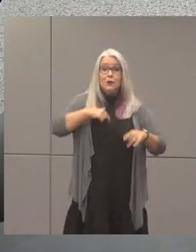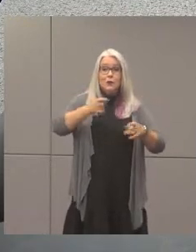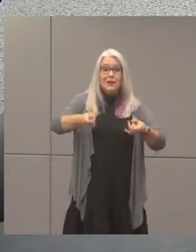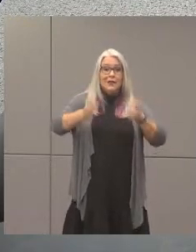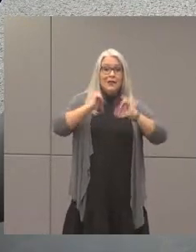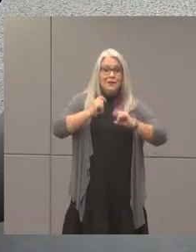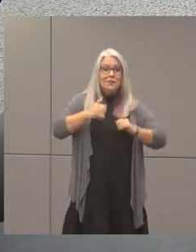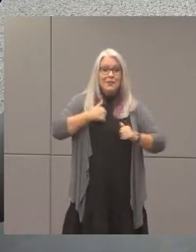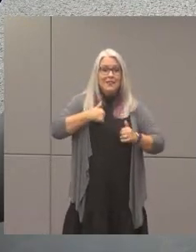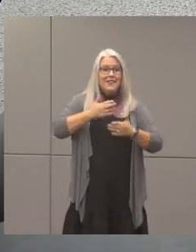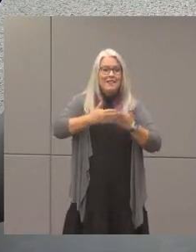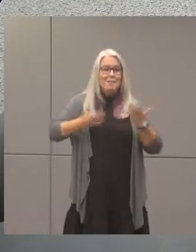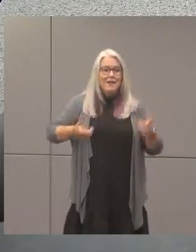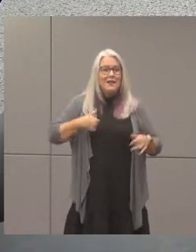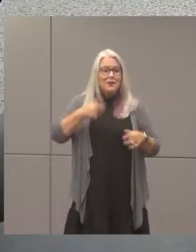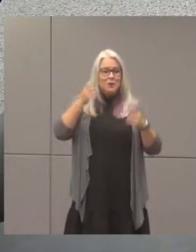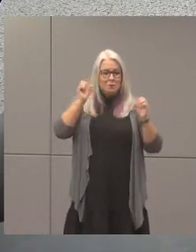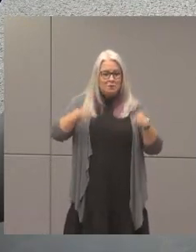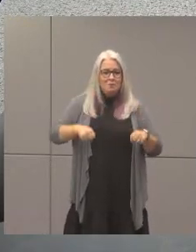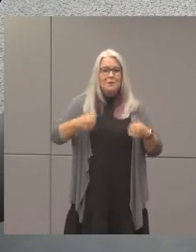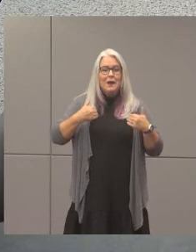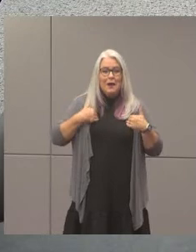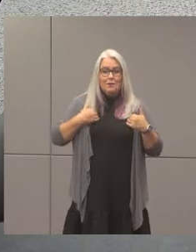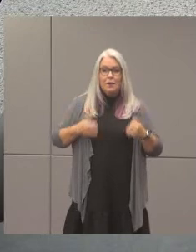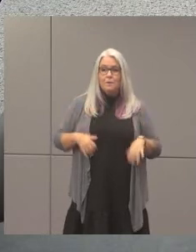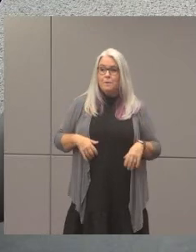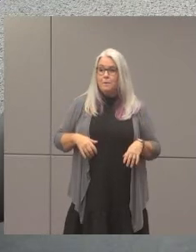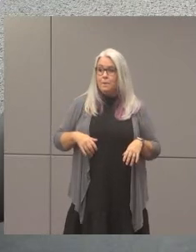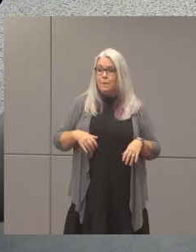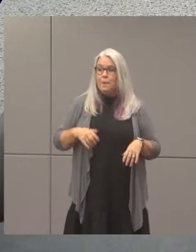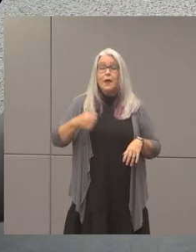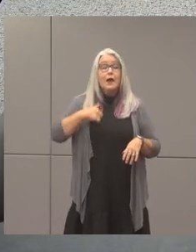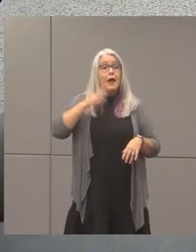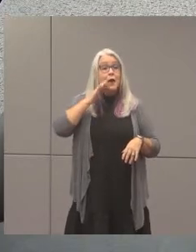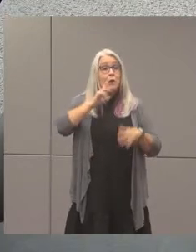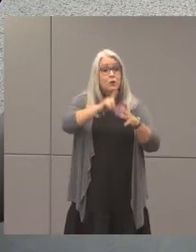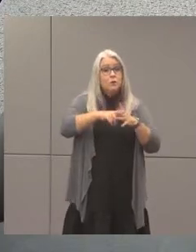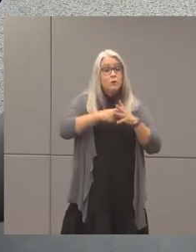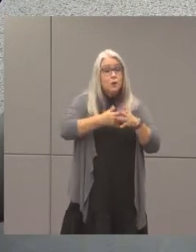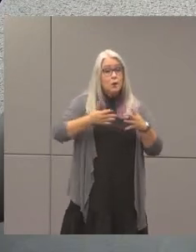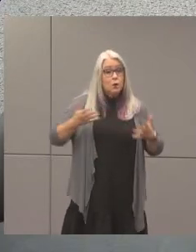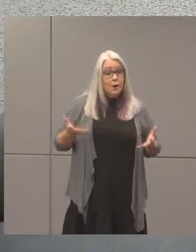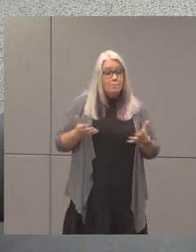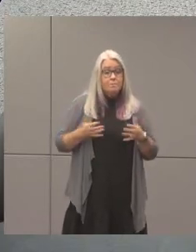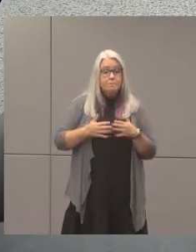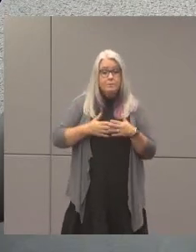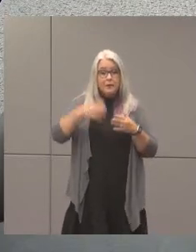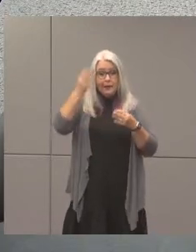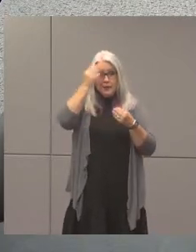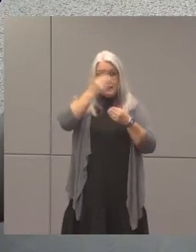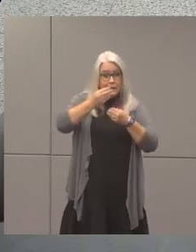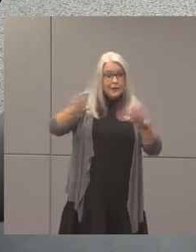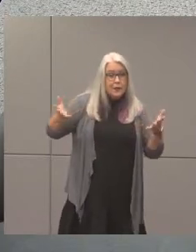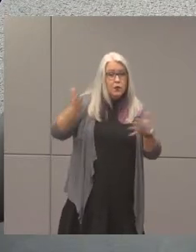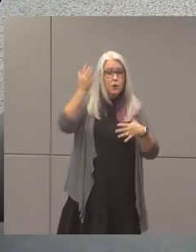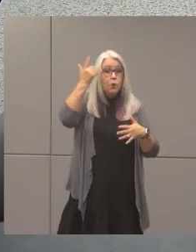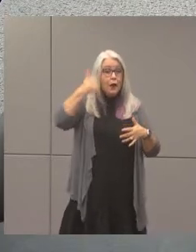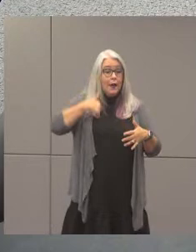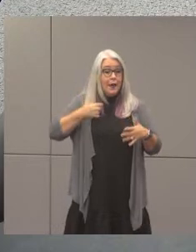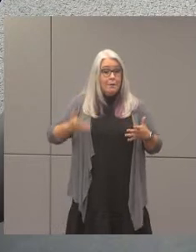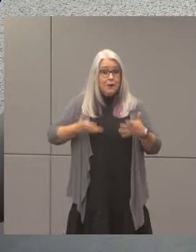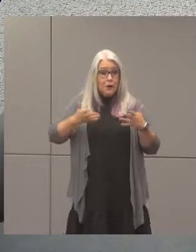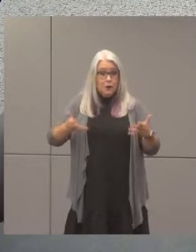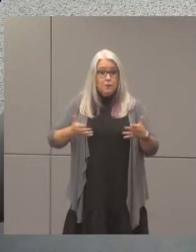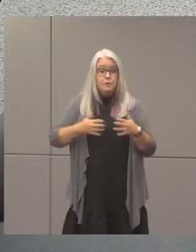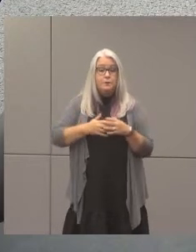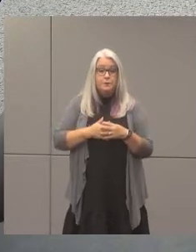something, and you have. But I will start by telling you a little bit about why I'm here.